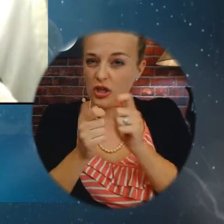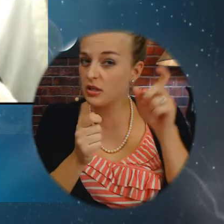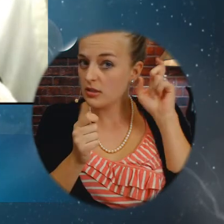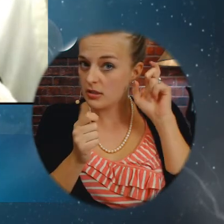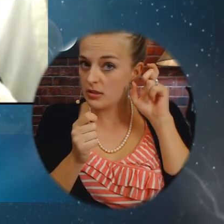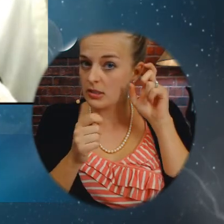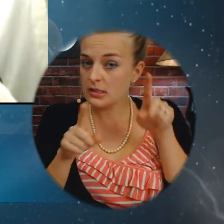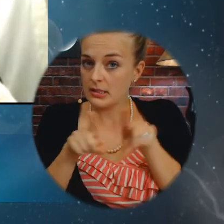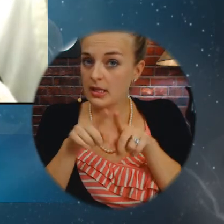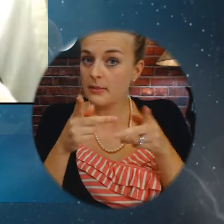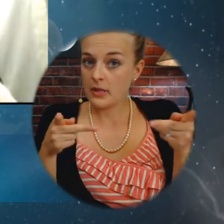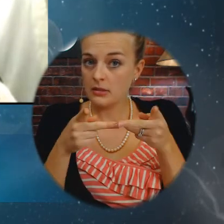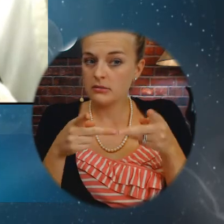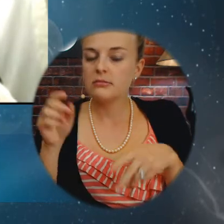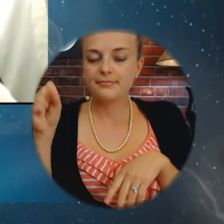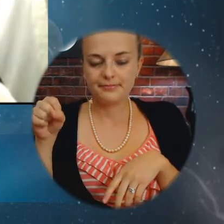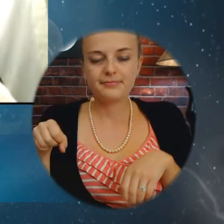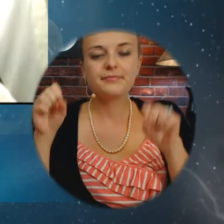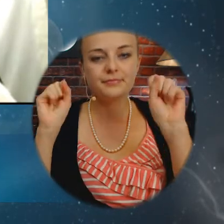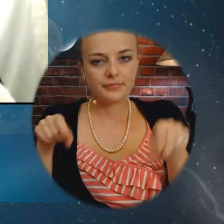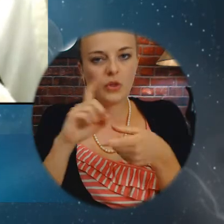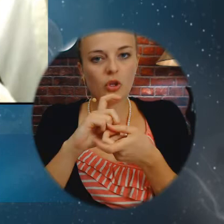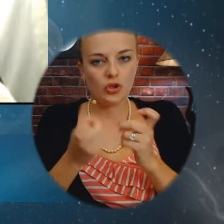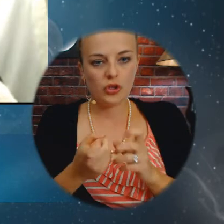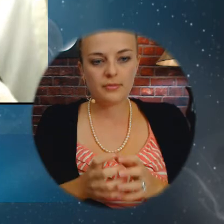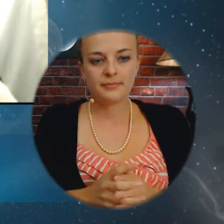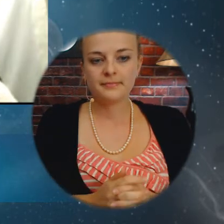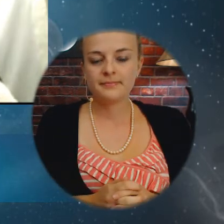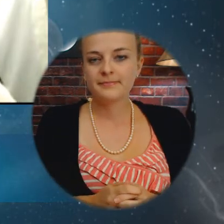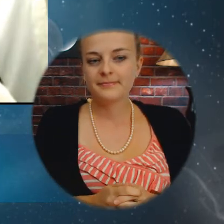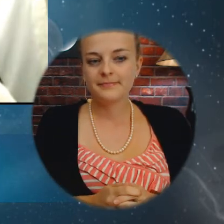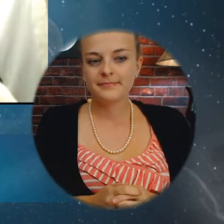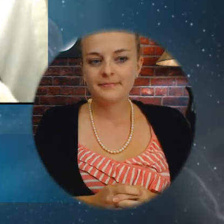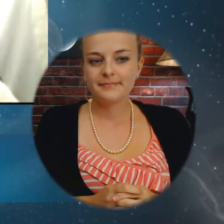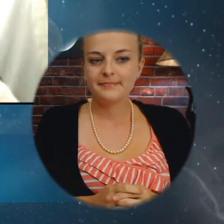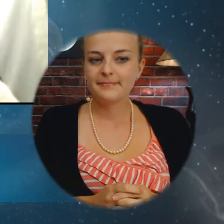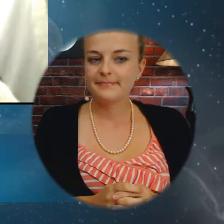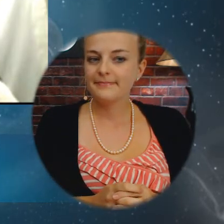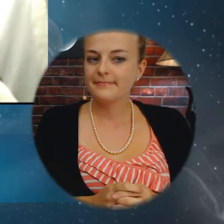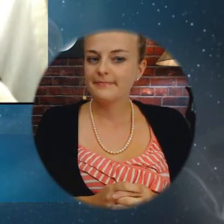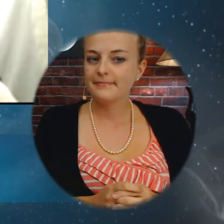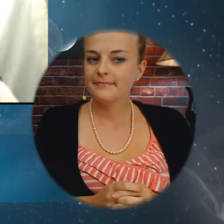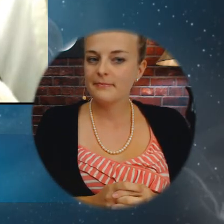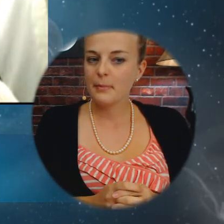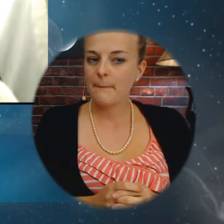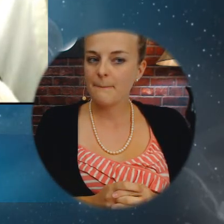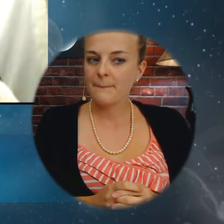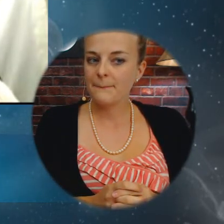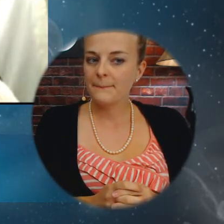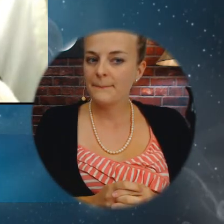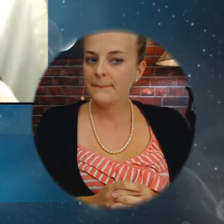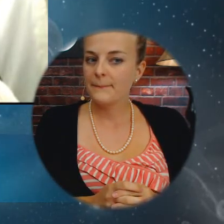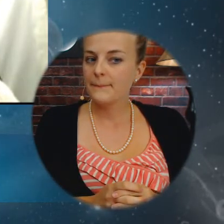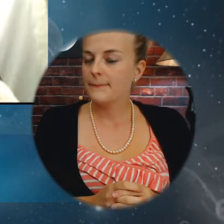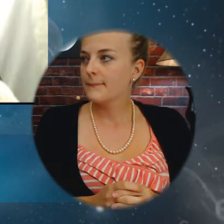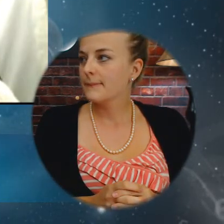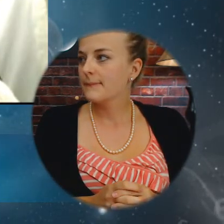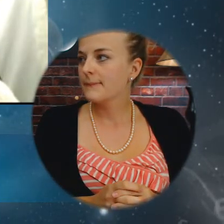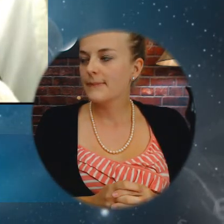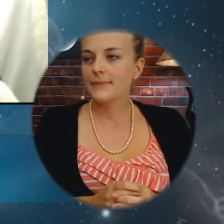that you had it before? And you can say, yeah, so that you can actually enhance the listening experience of that end user. Incredible.